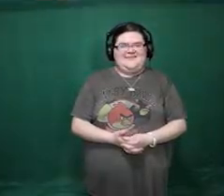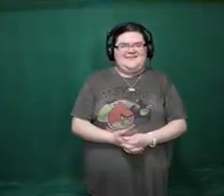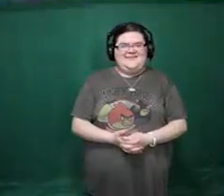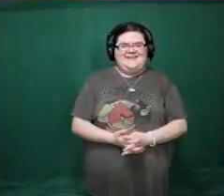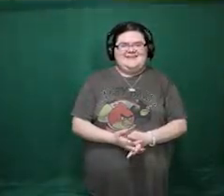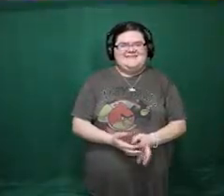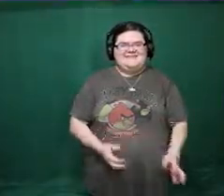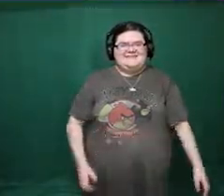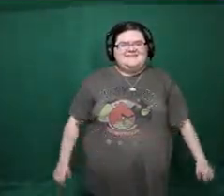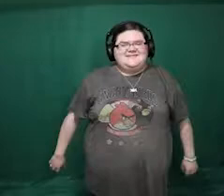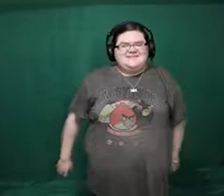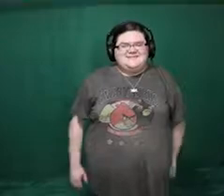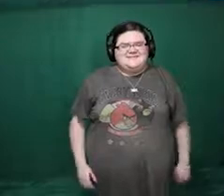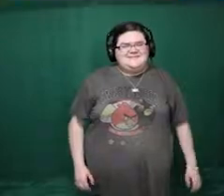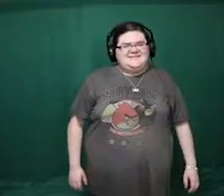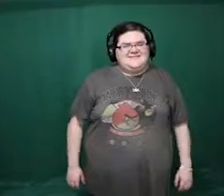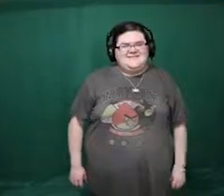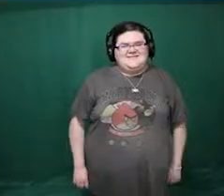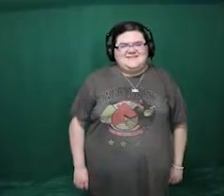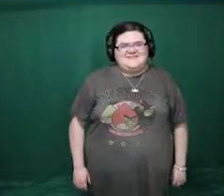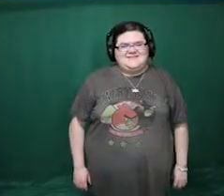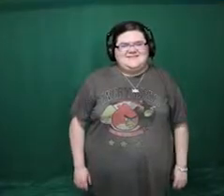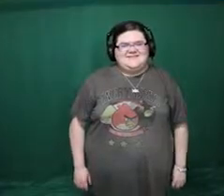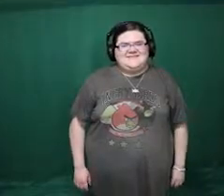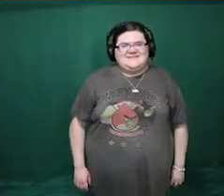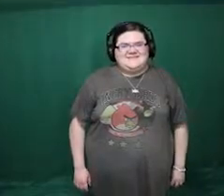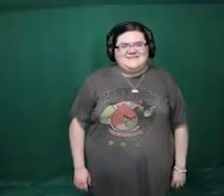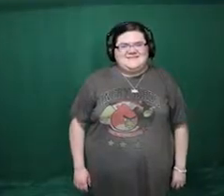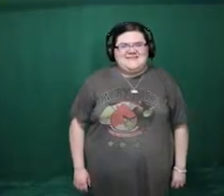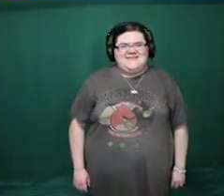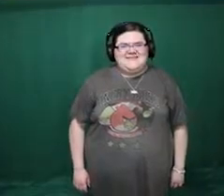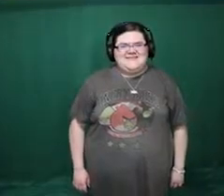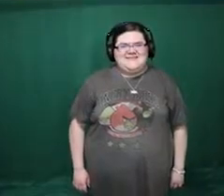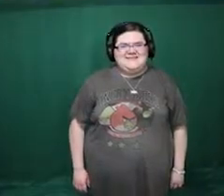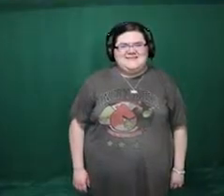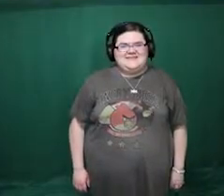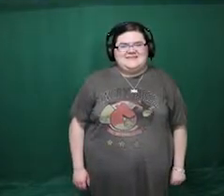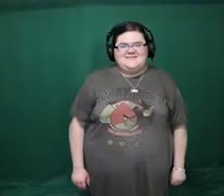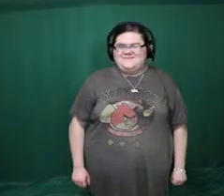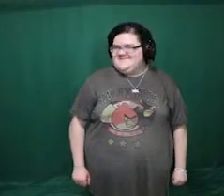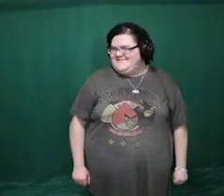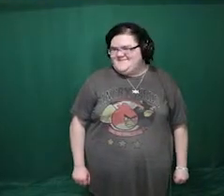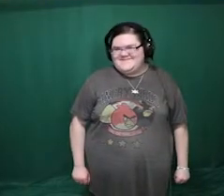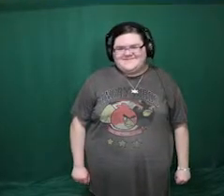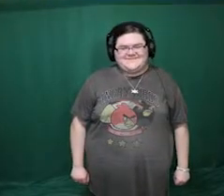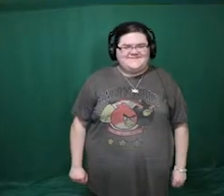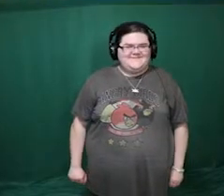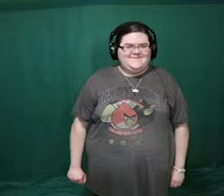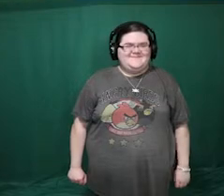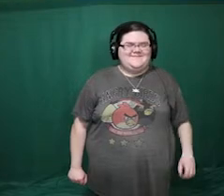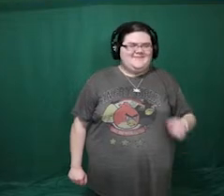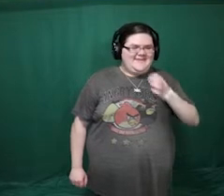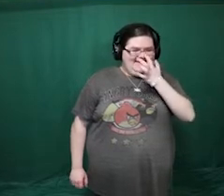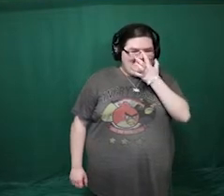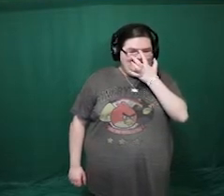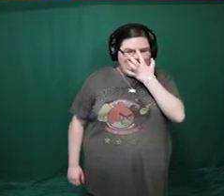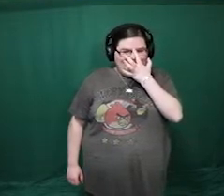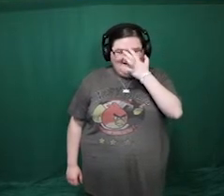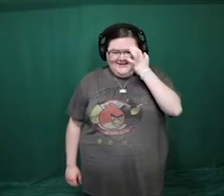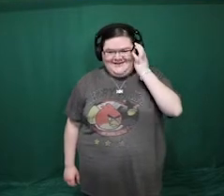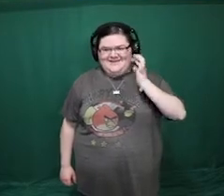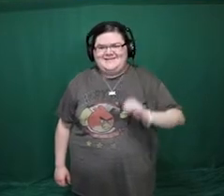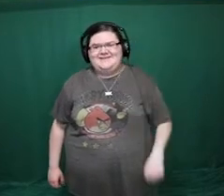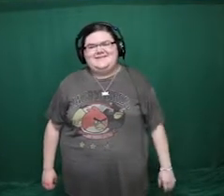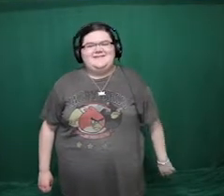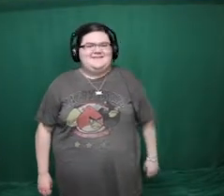Oh, Ethan! Oh, I don't think Ethan's gonna make it. No! I'm dead, bro! I'm dead!